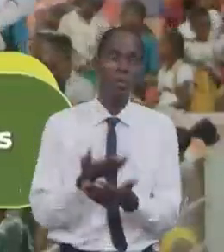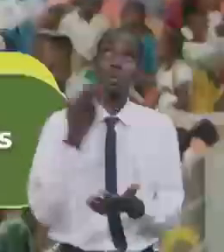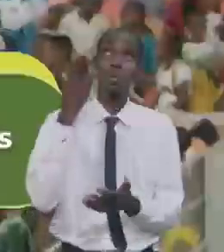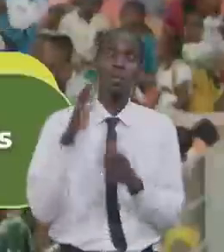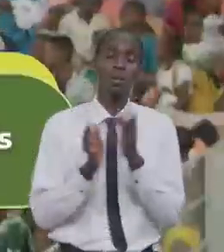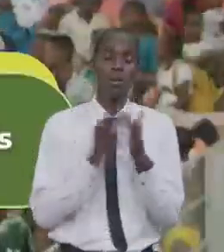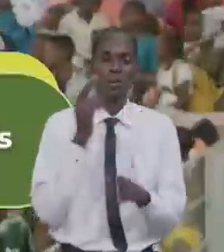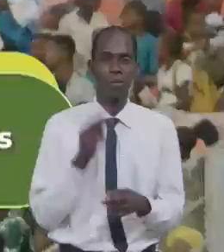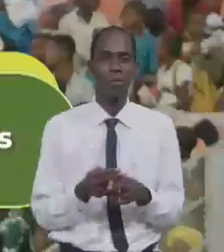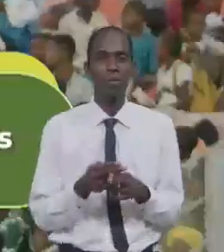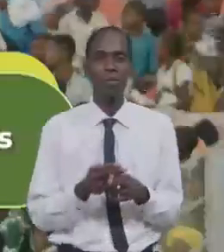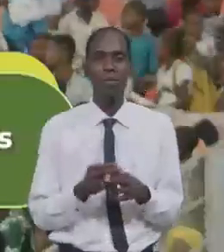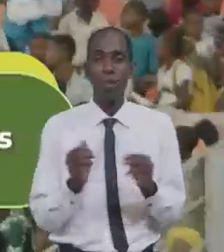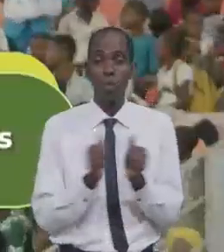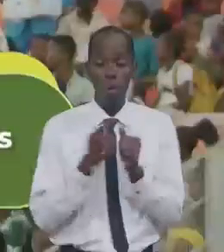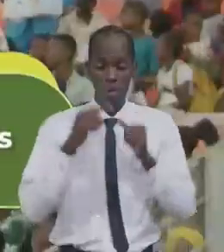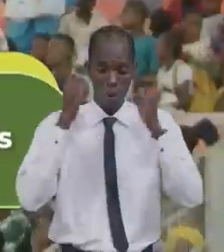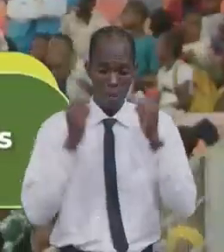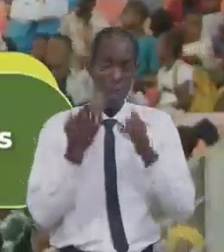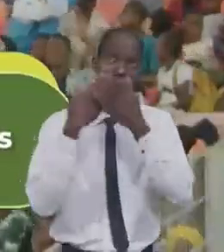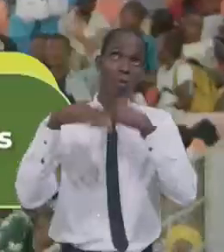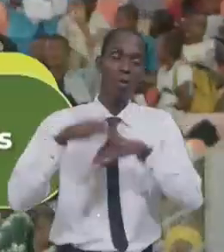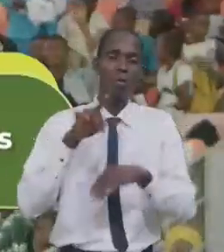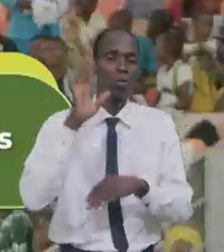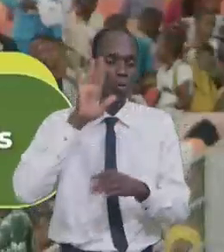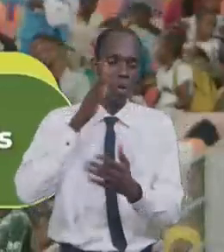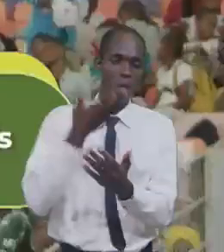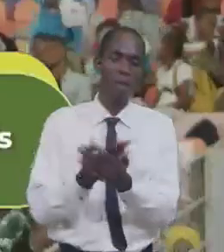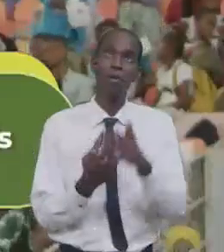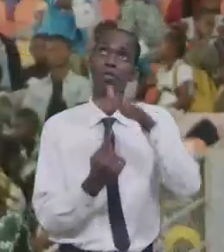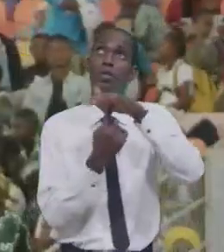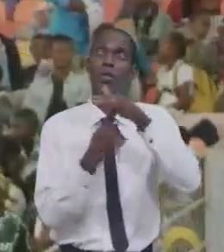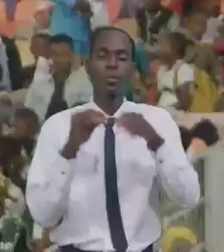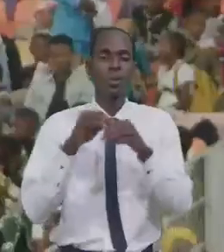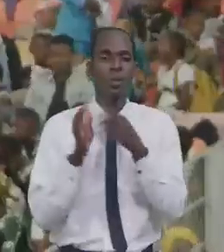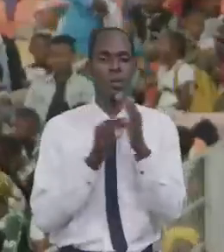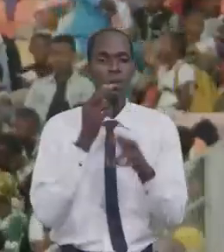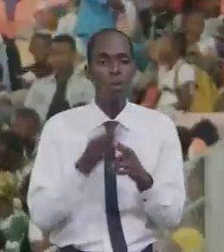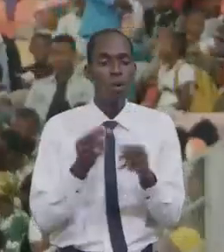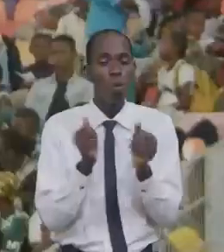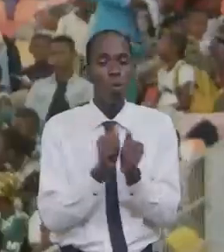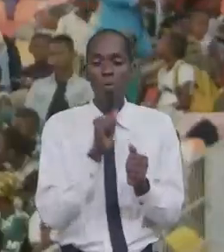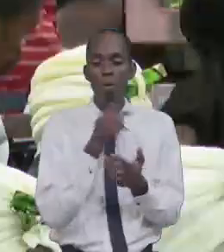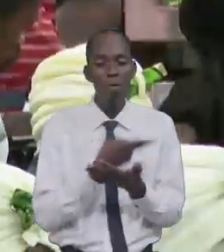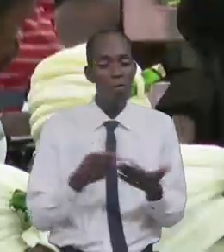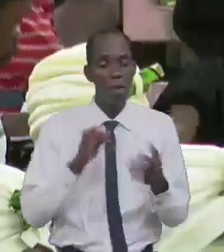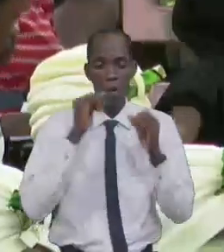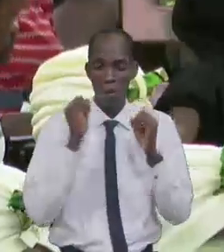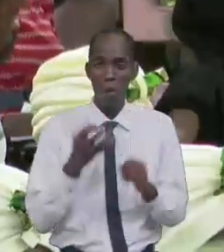Amen. With the power of heaven, you will get there. Amen. With the unfailing power of God, you will get